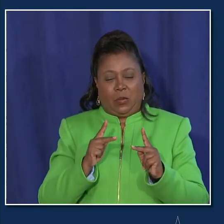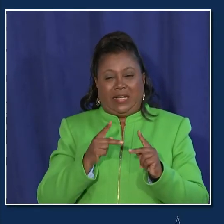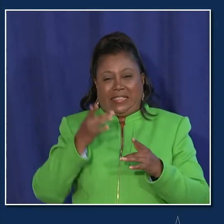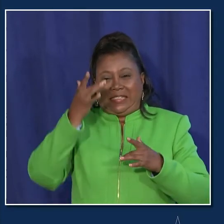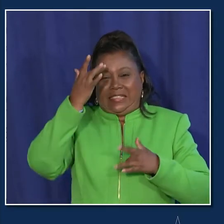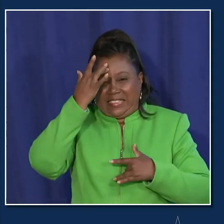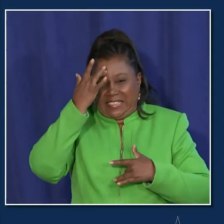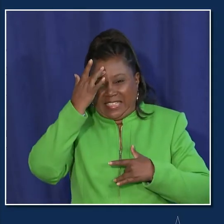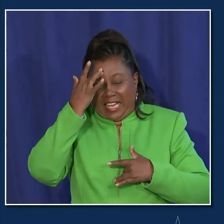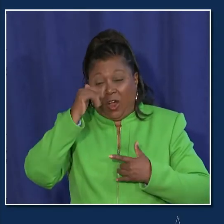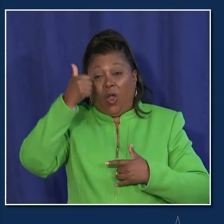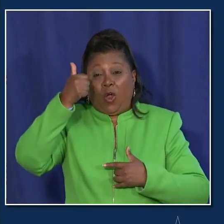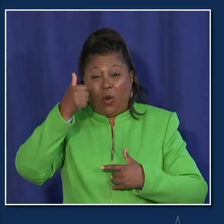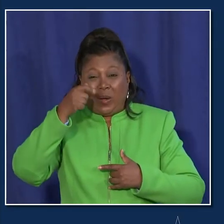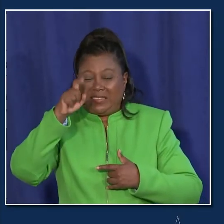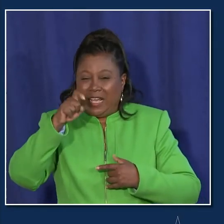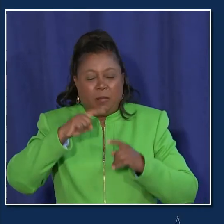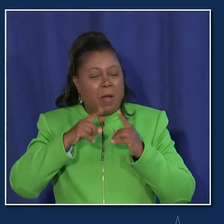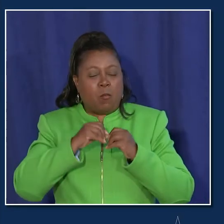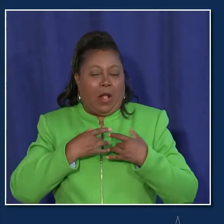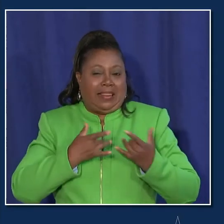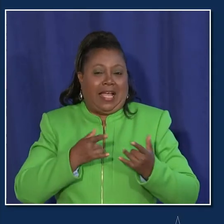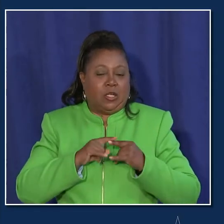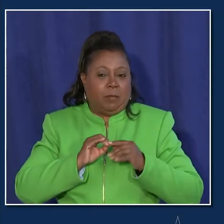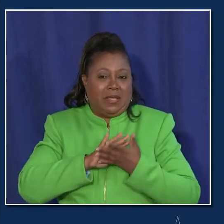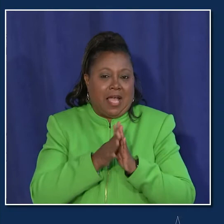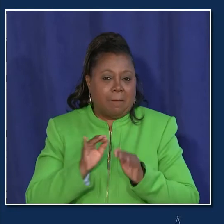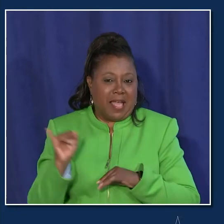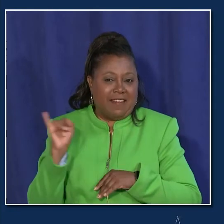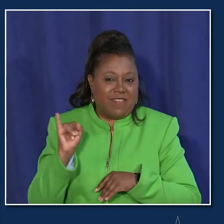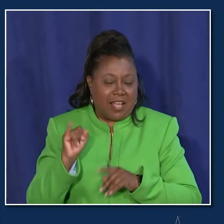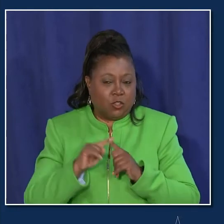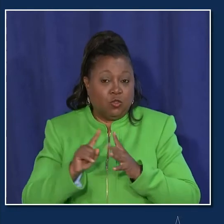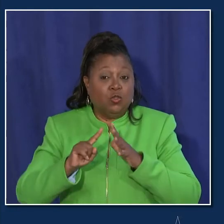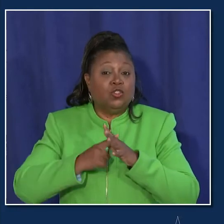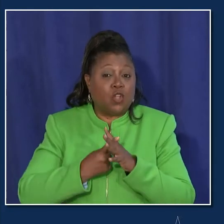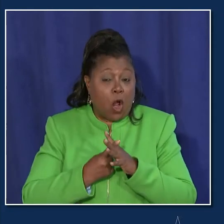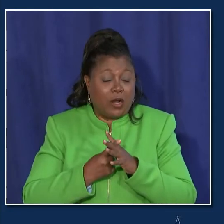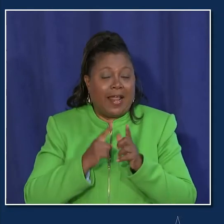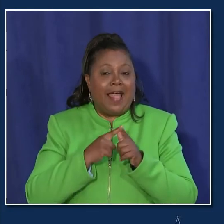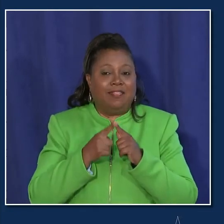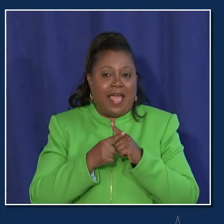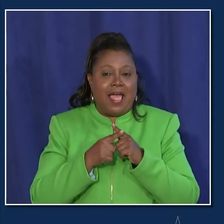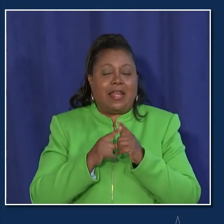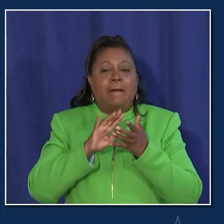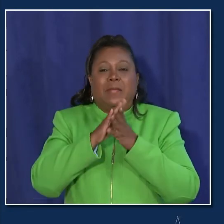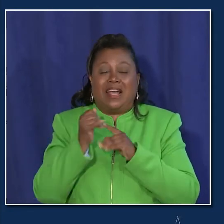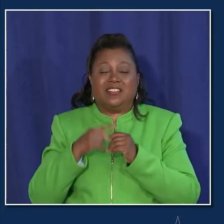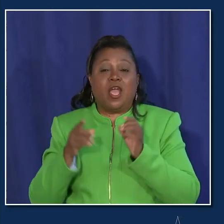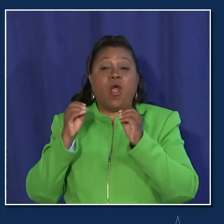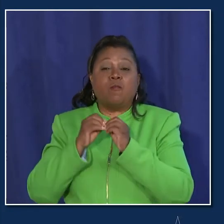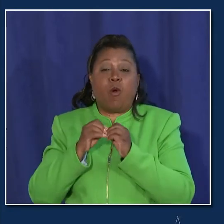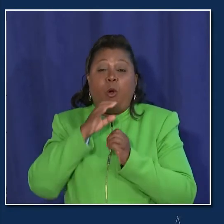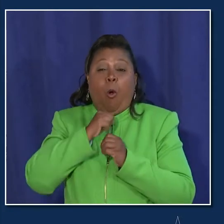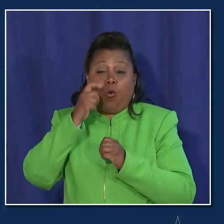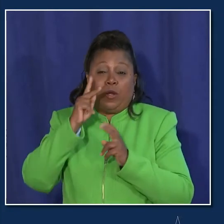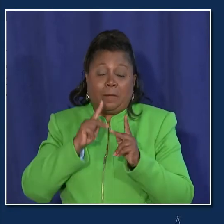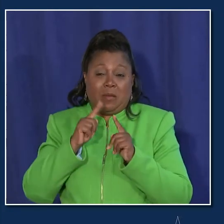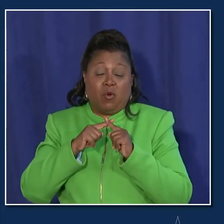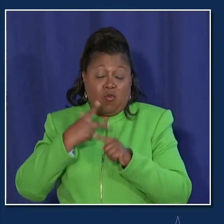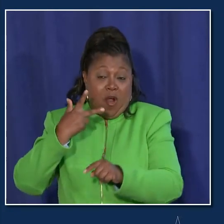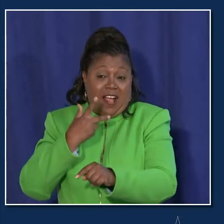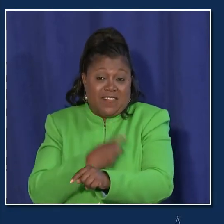sicker necessarily, but you're more likely to get infected, to start with. And then because there are more older people